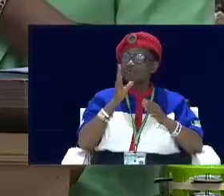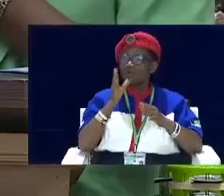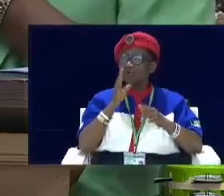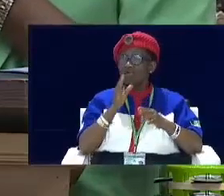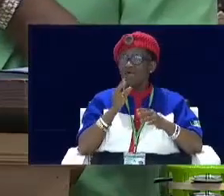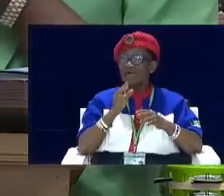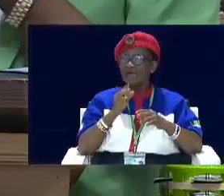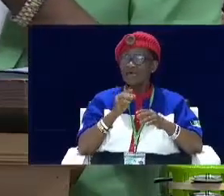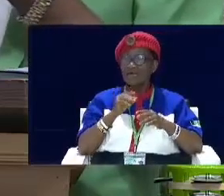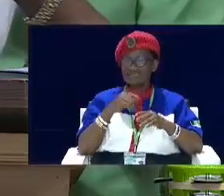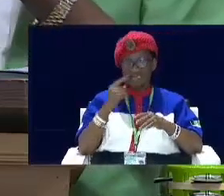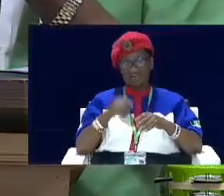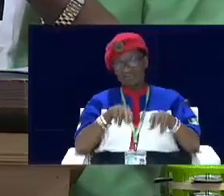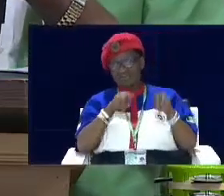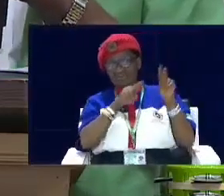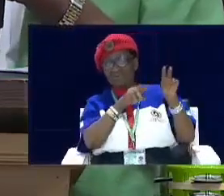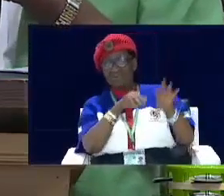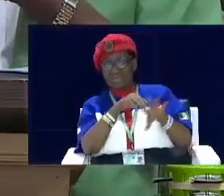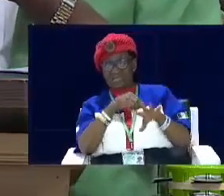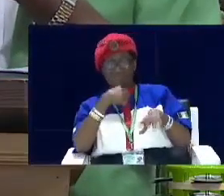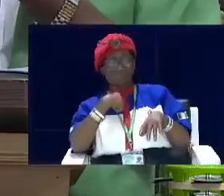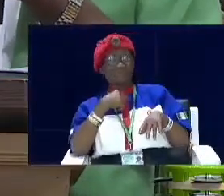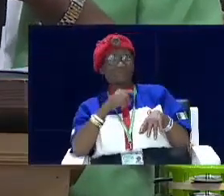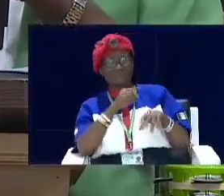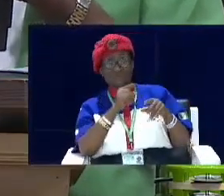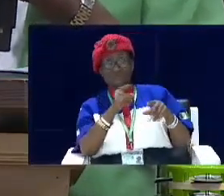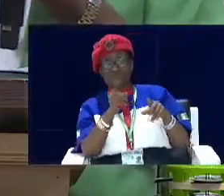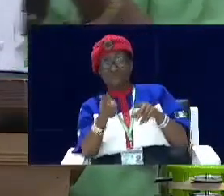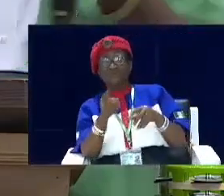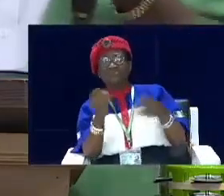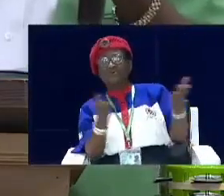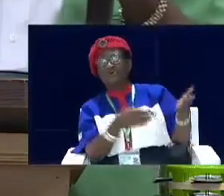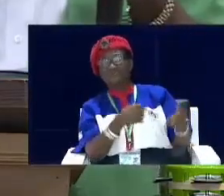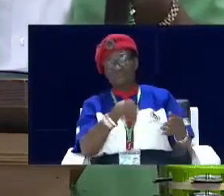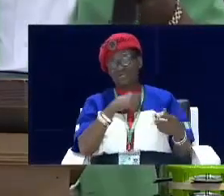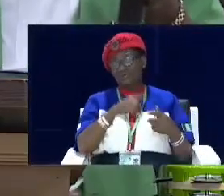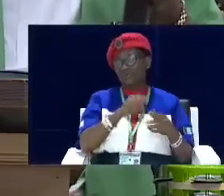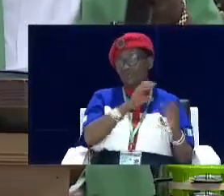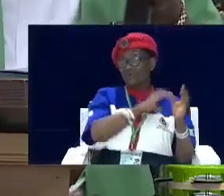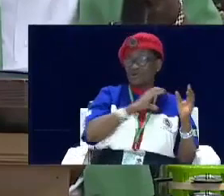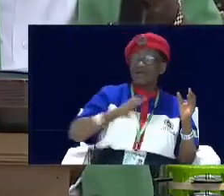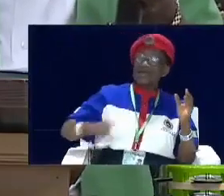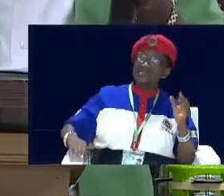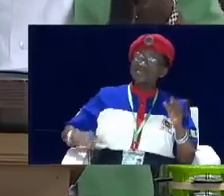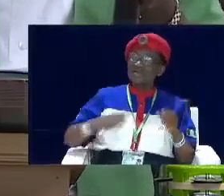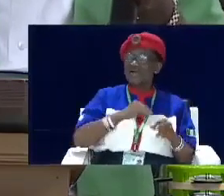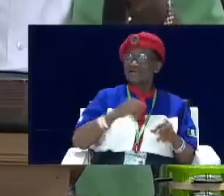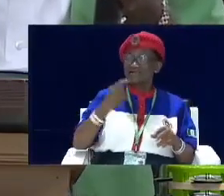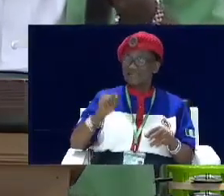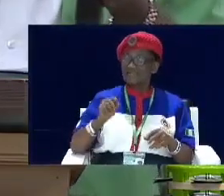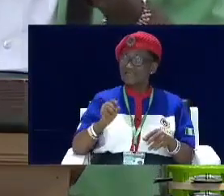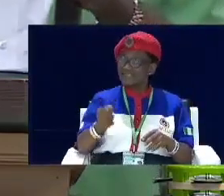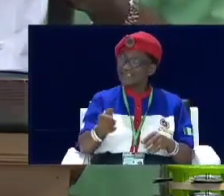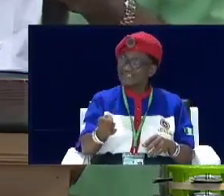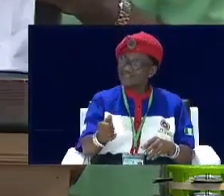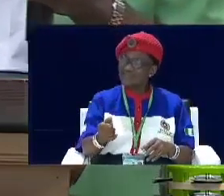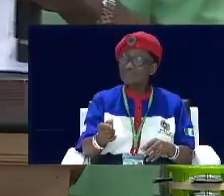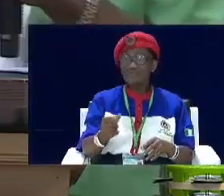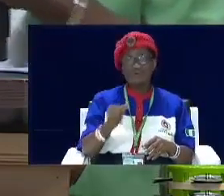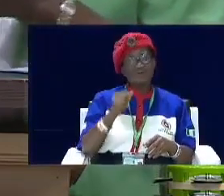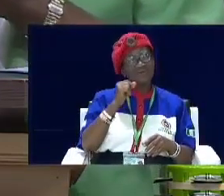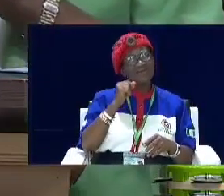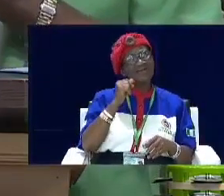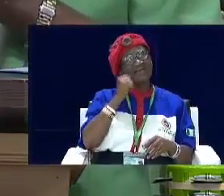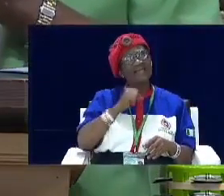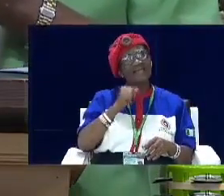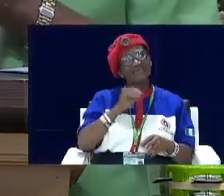to Christ. Ìyá rẹ̀ wá sọ fún pé wò mí o, ìwọ ló ní wá tọ Jésù wá o. And the little girl said, God, don't shame me. Ọmọ